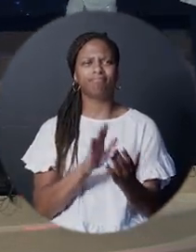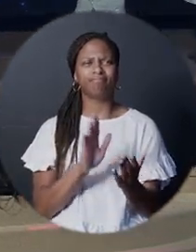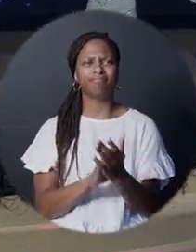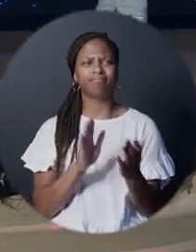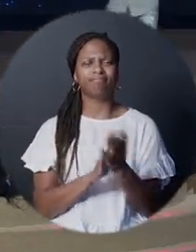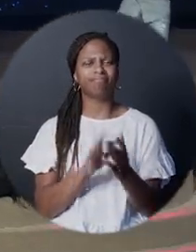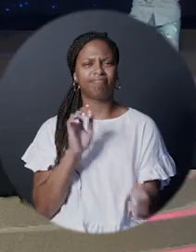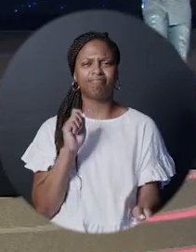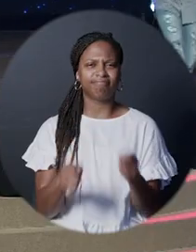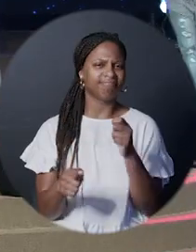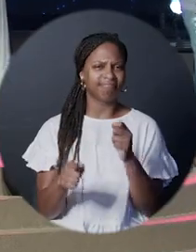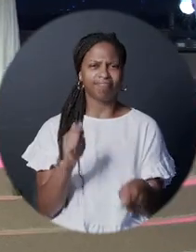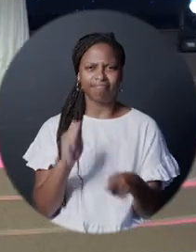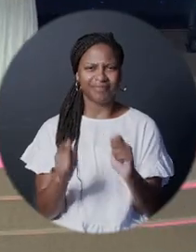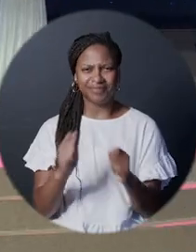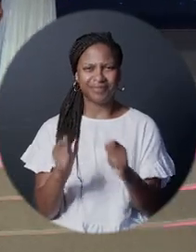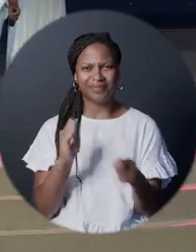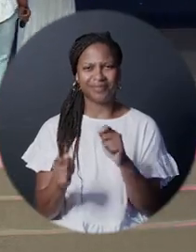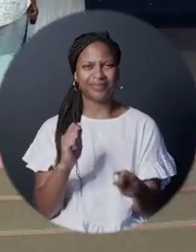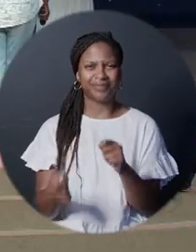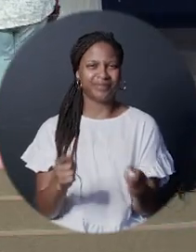I'm trying to figure out what we need to do.